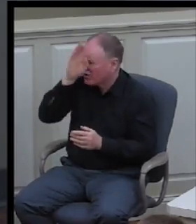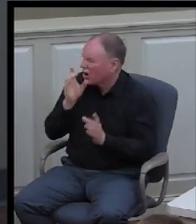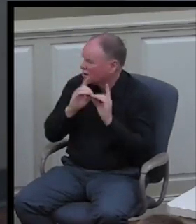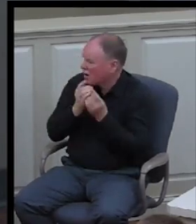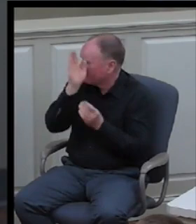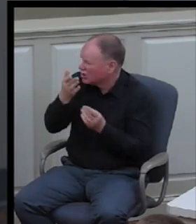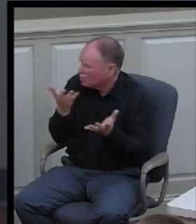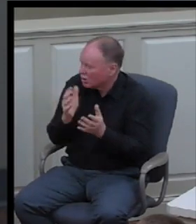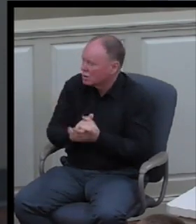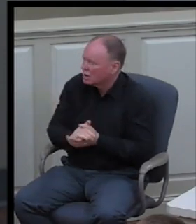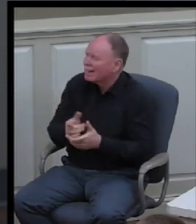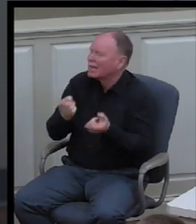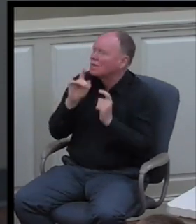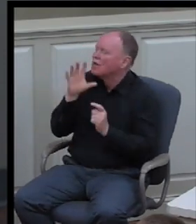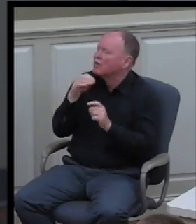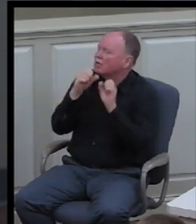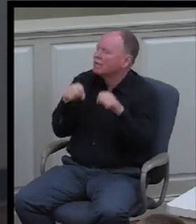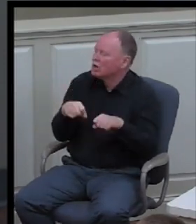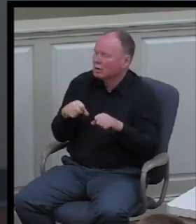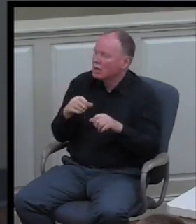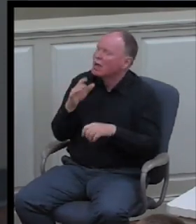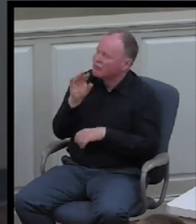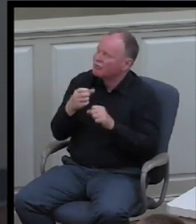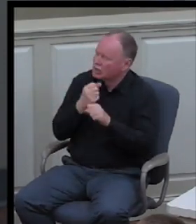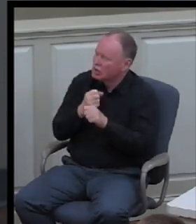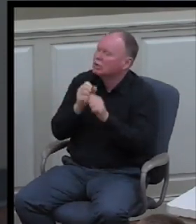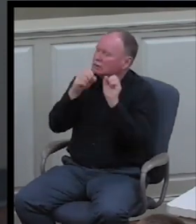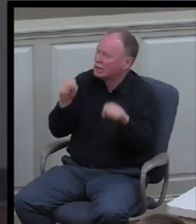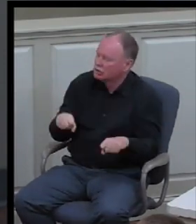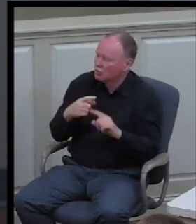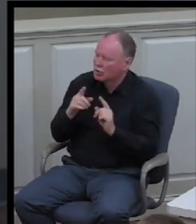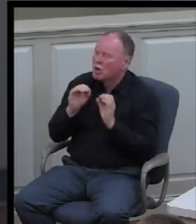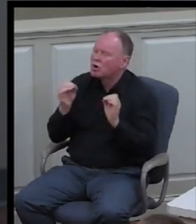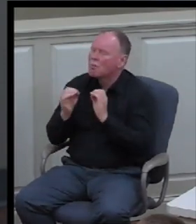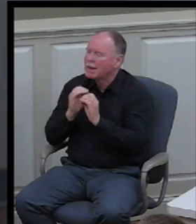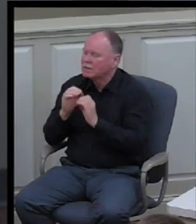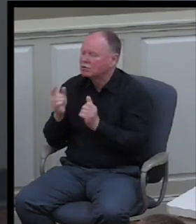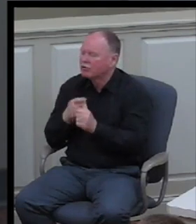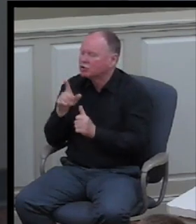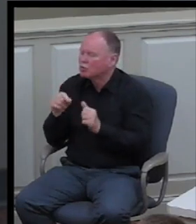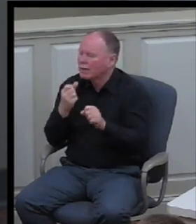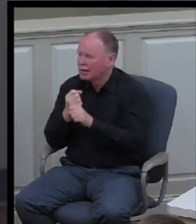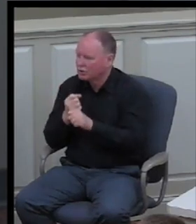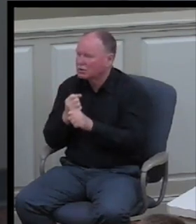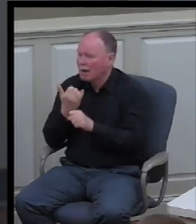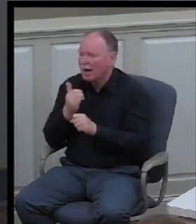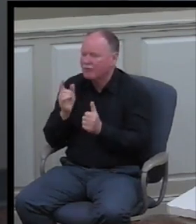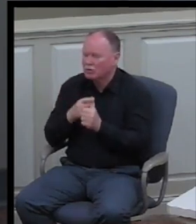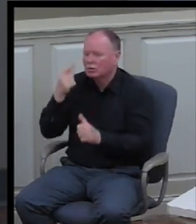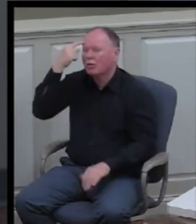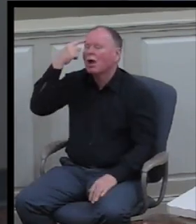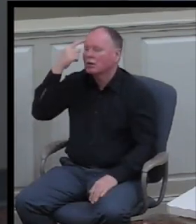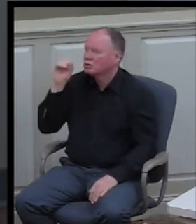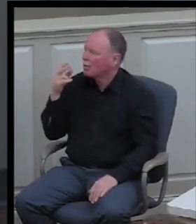a 50-year station with 20 years no touch. That was my first goal, which is why